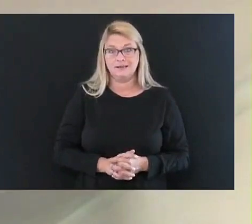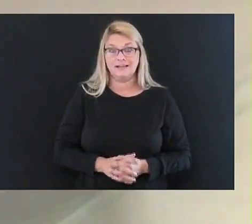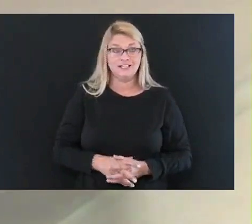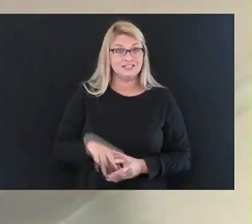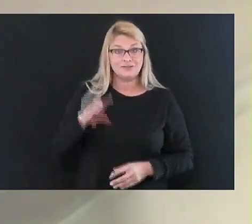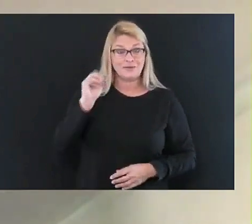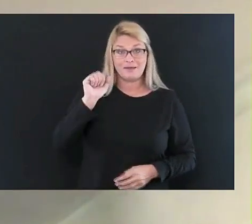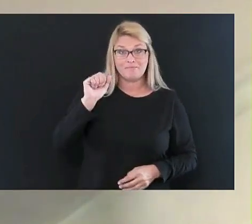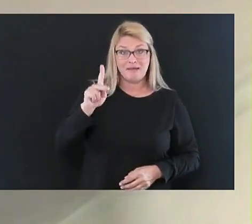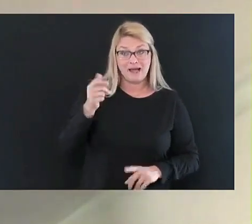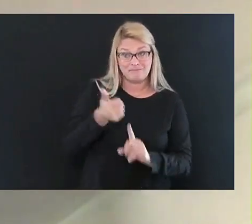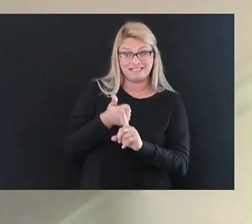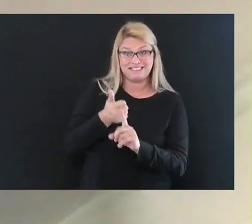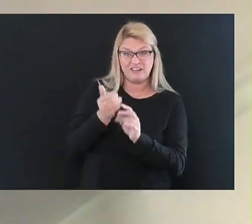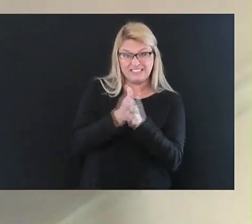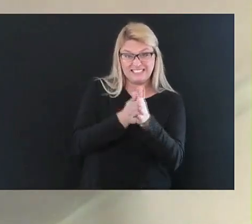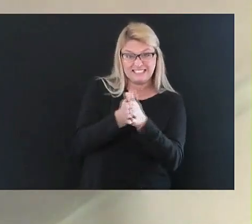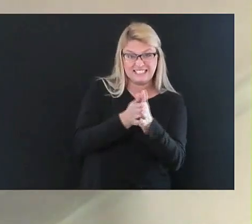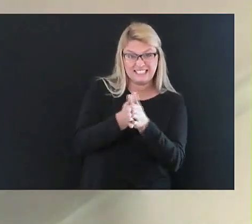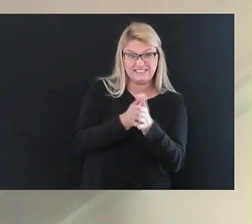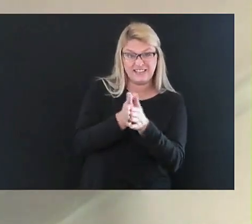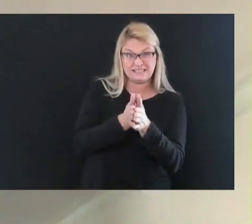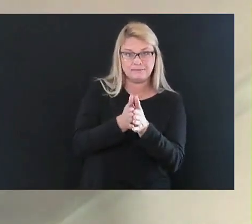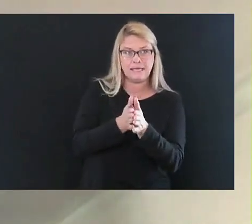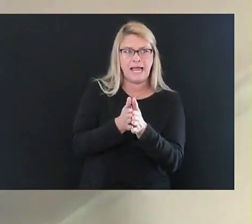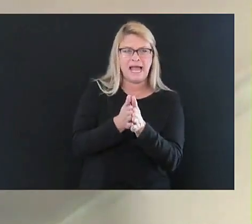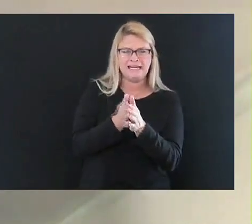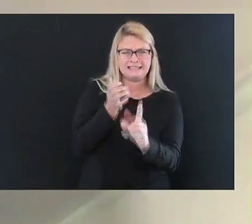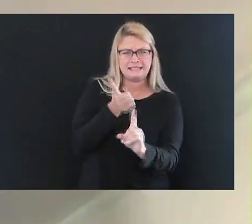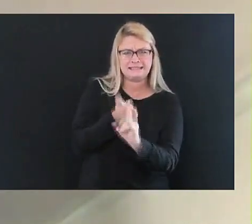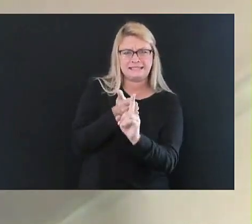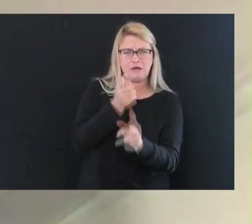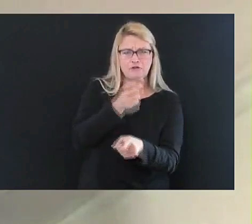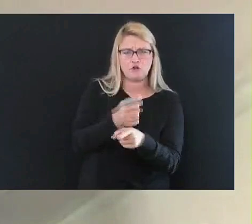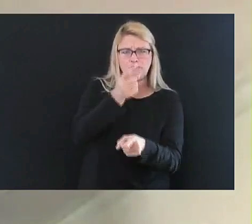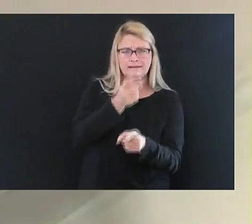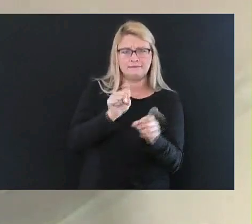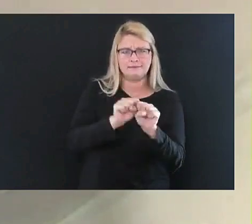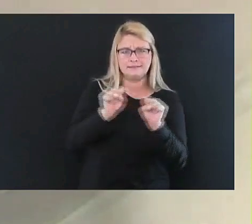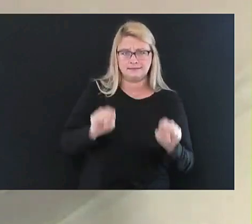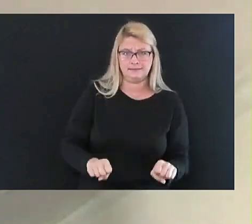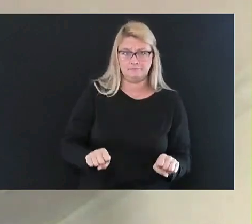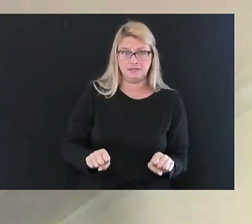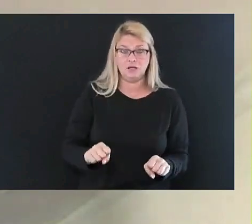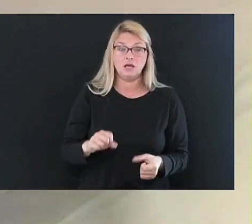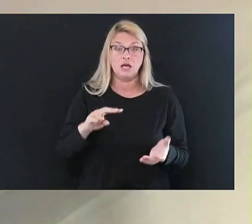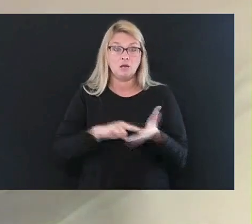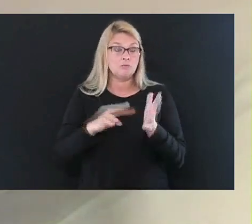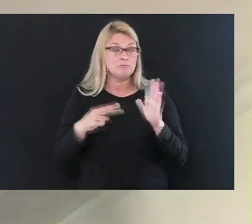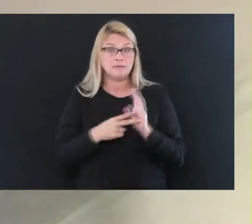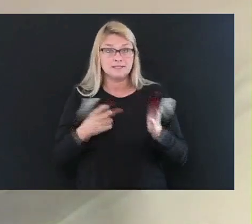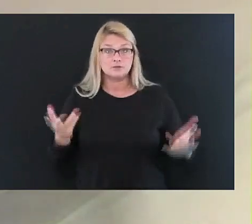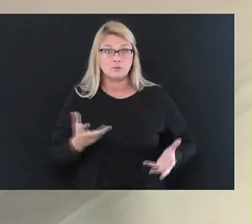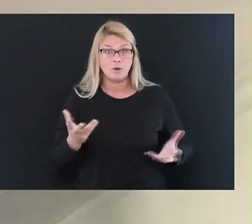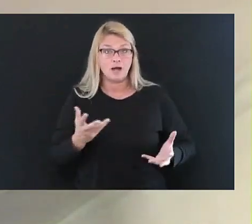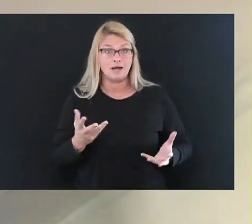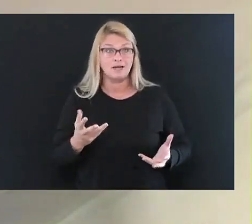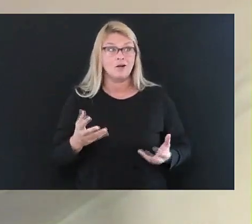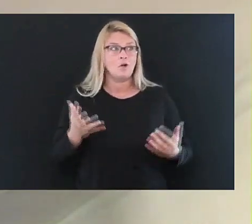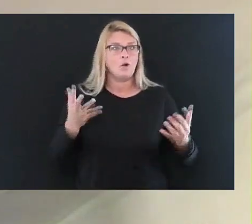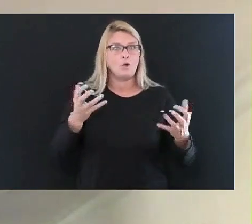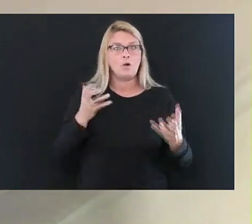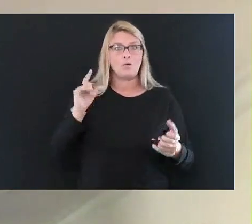self-incentivizing system, but it's also a self-correcting system. And what we want to do is we want all those counties to come down into the gold,